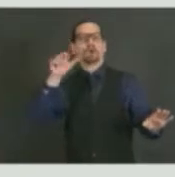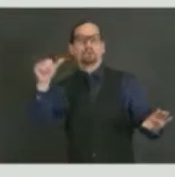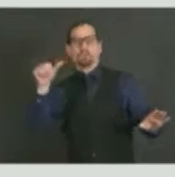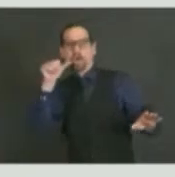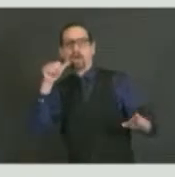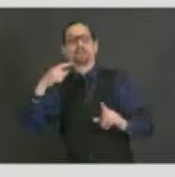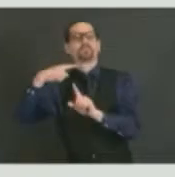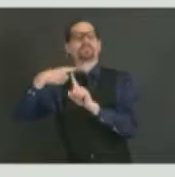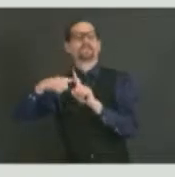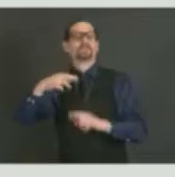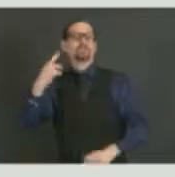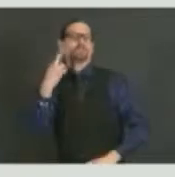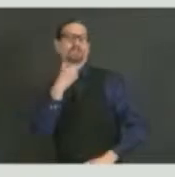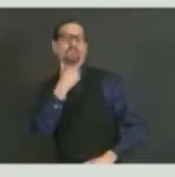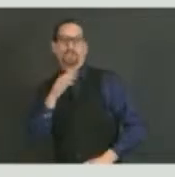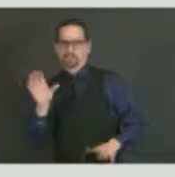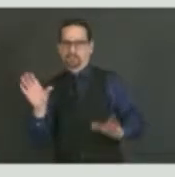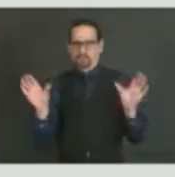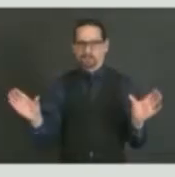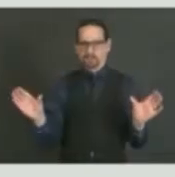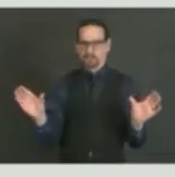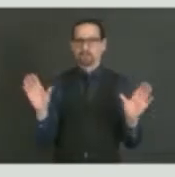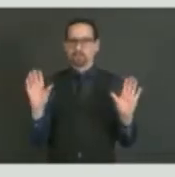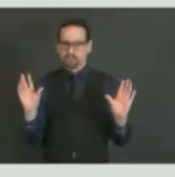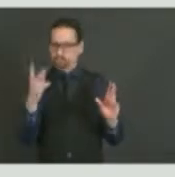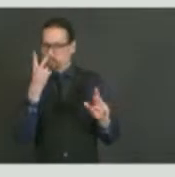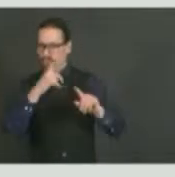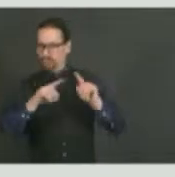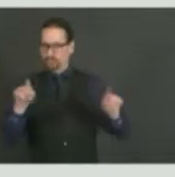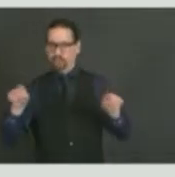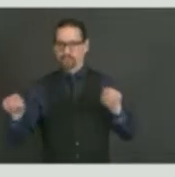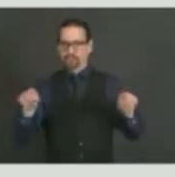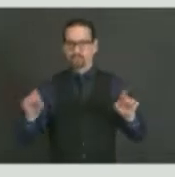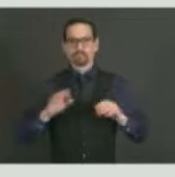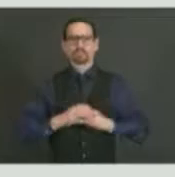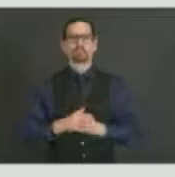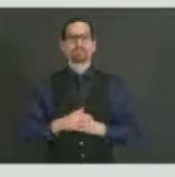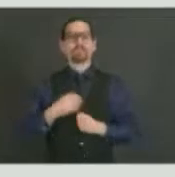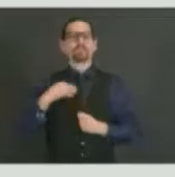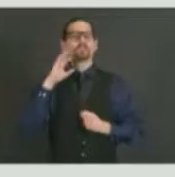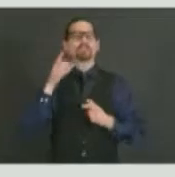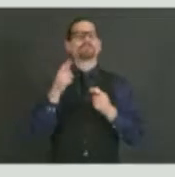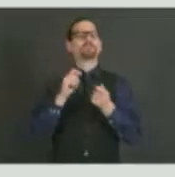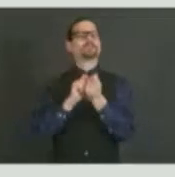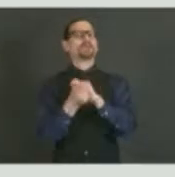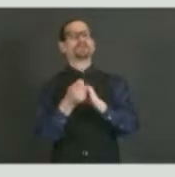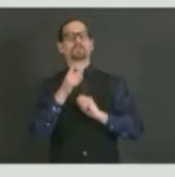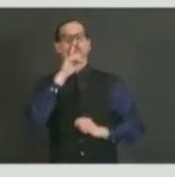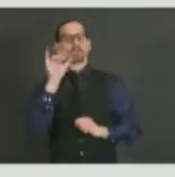We are going to start with the changes to the venues of assembly.